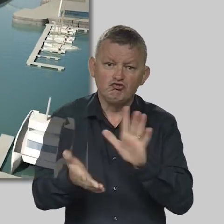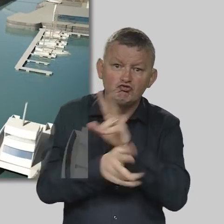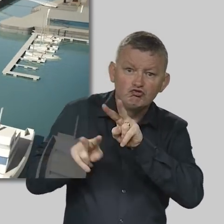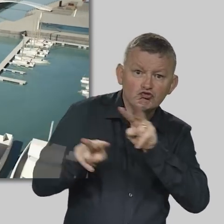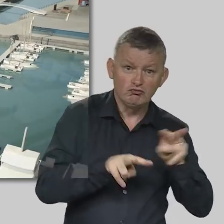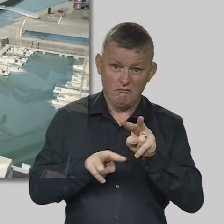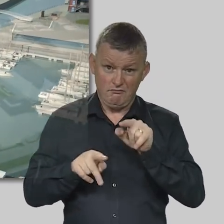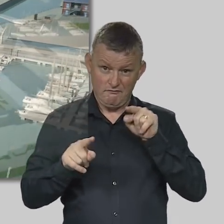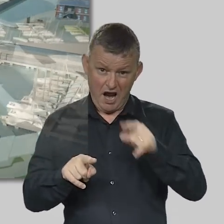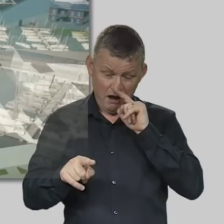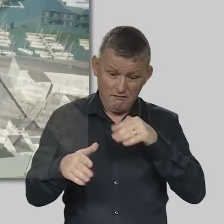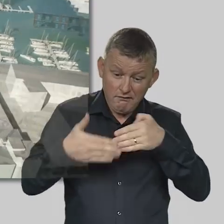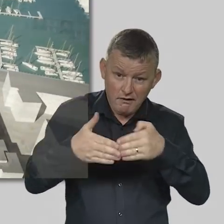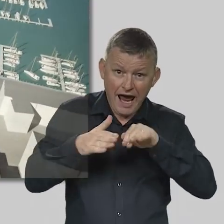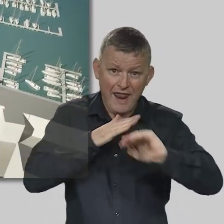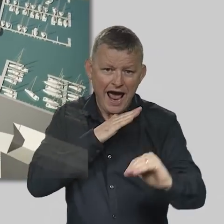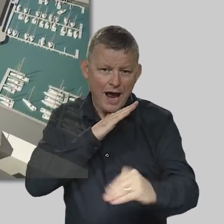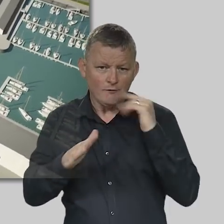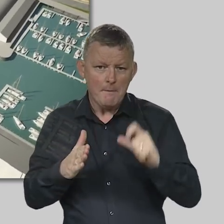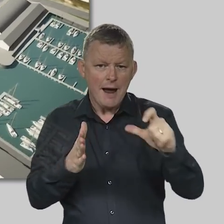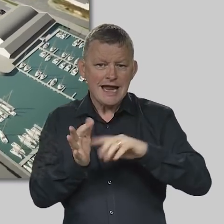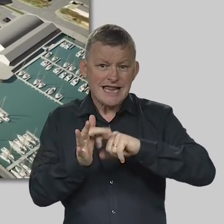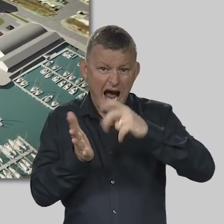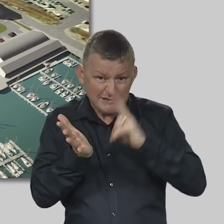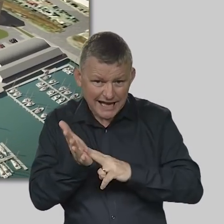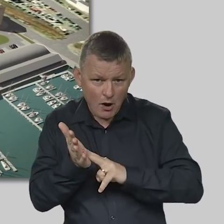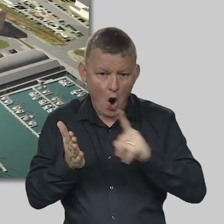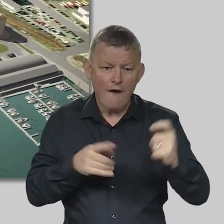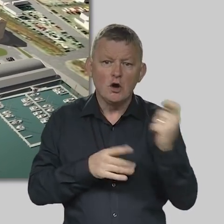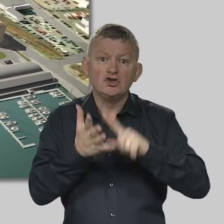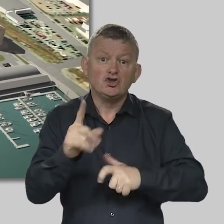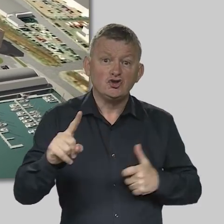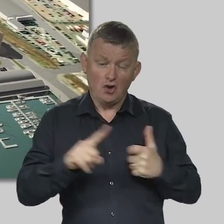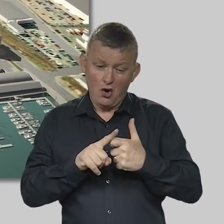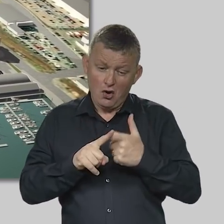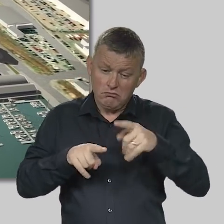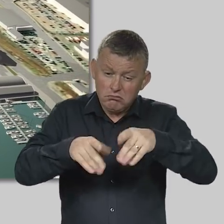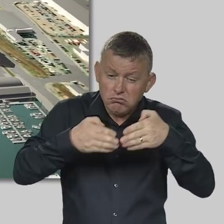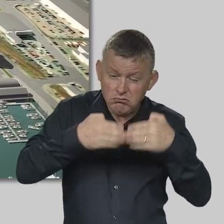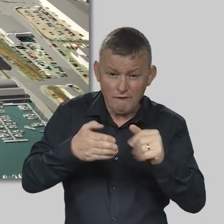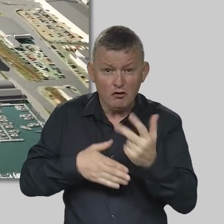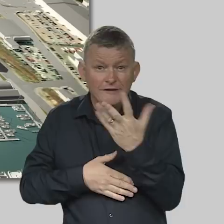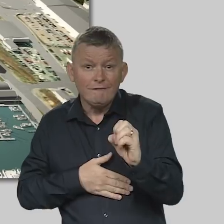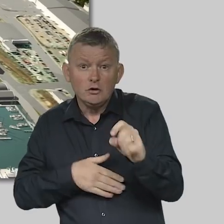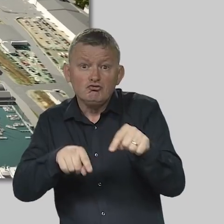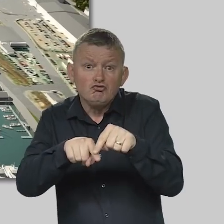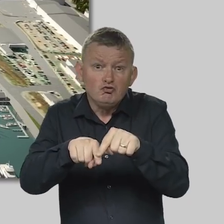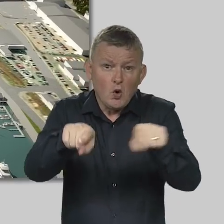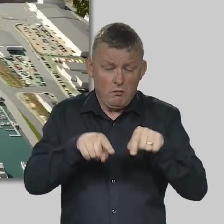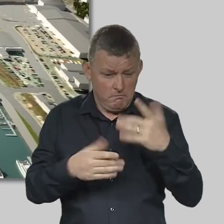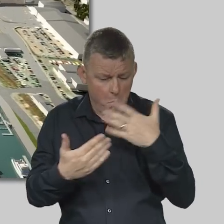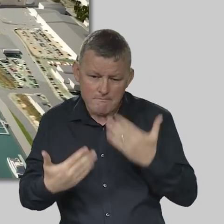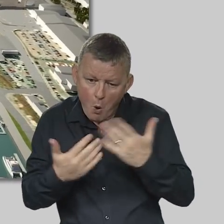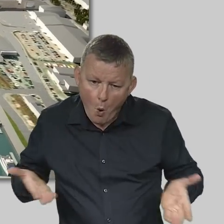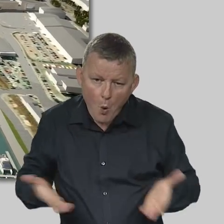leisure facility. These will allow access in and out of Camperdown and Victoria Dock to the 350-berth leisure marina, and